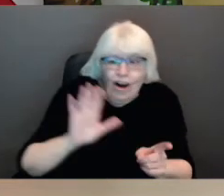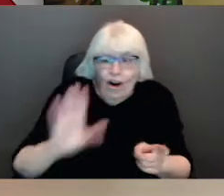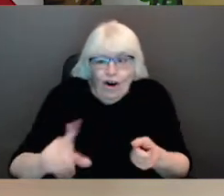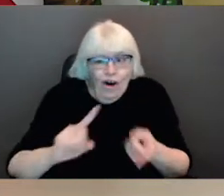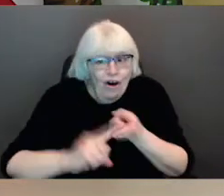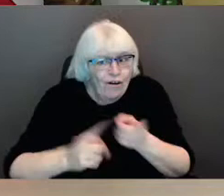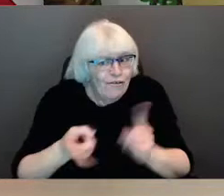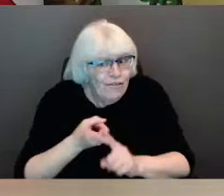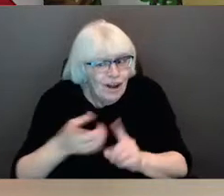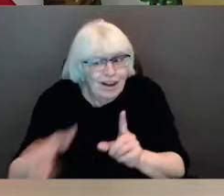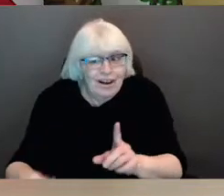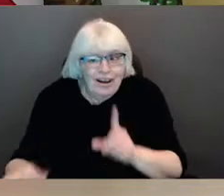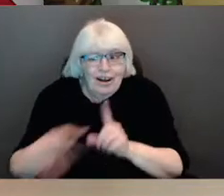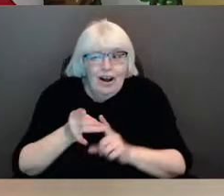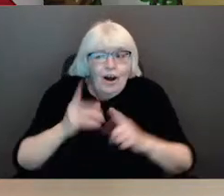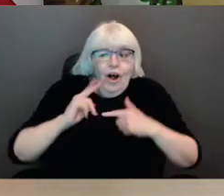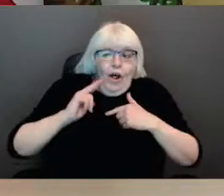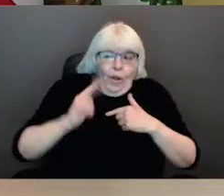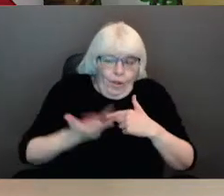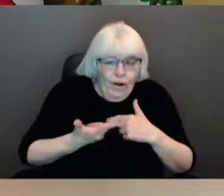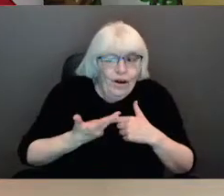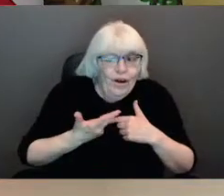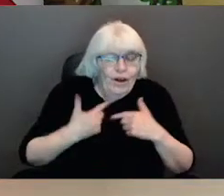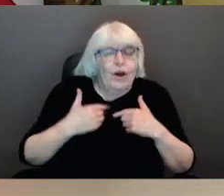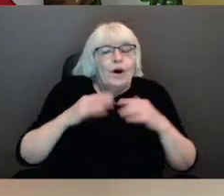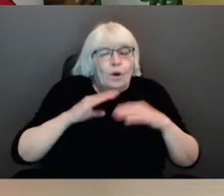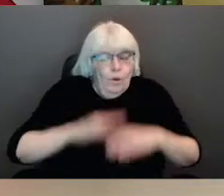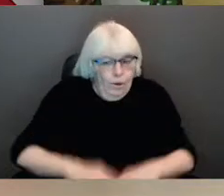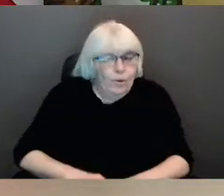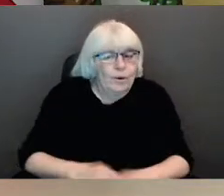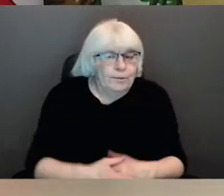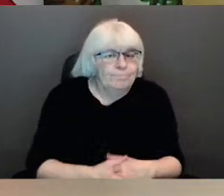We received 200 treatments of Paxlovid in